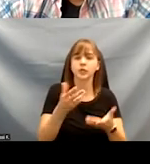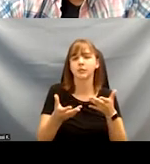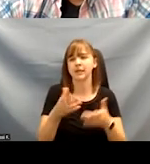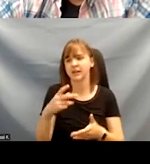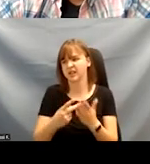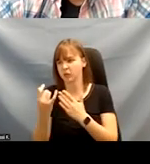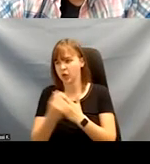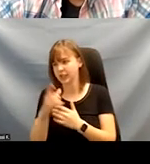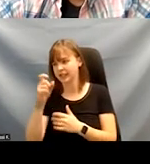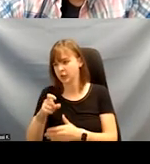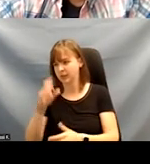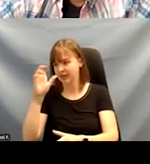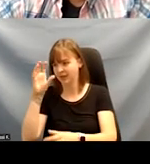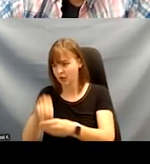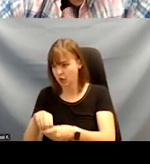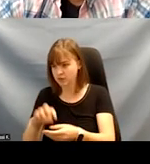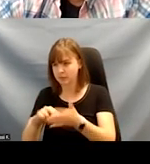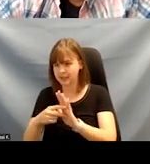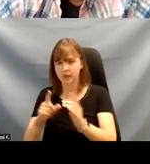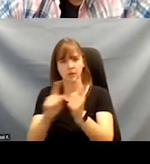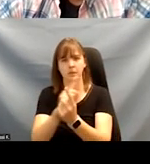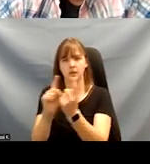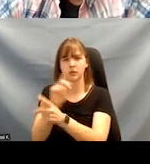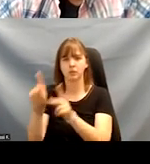that involves like networking with people, developing really